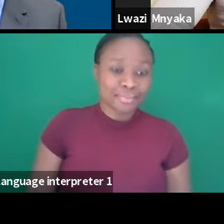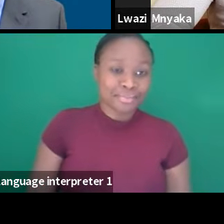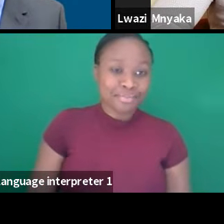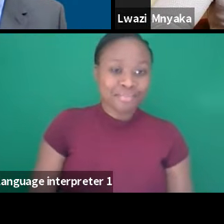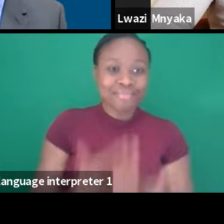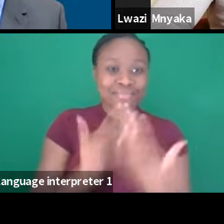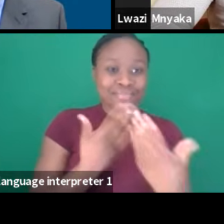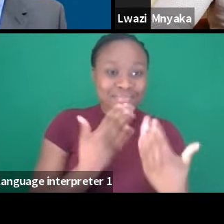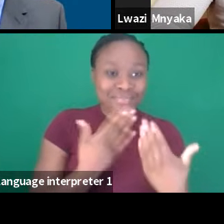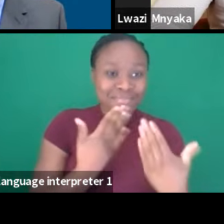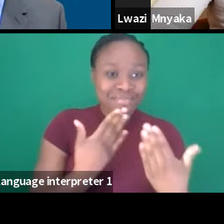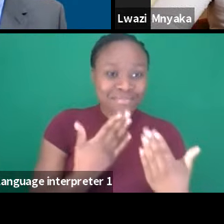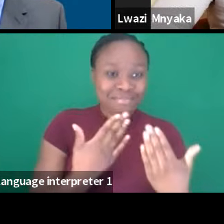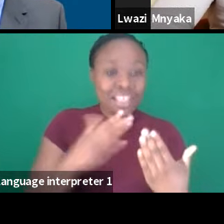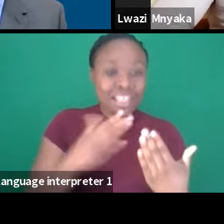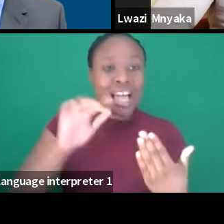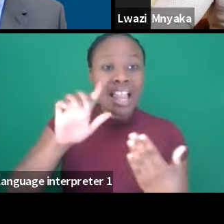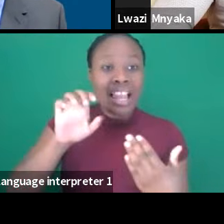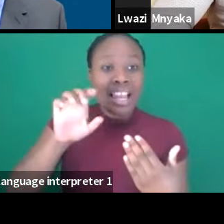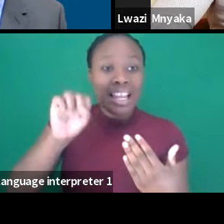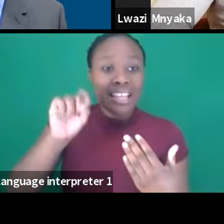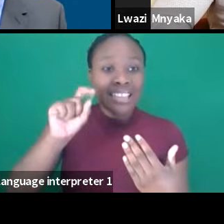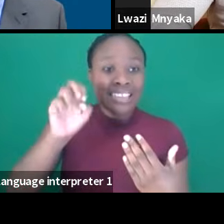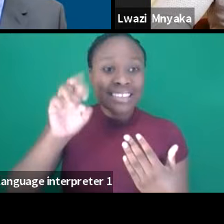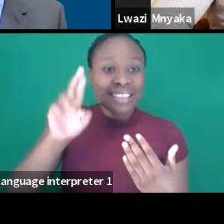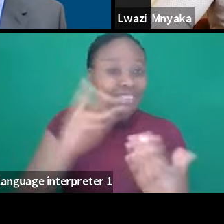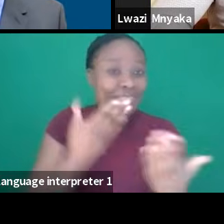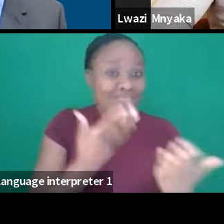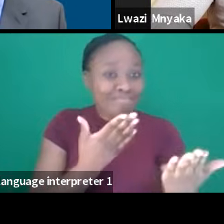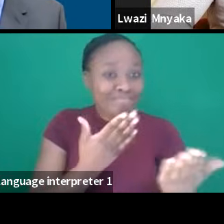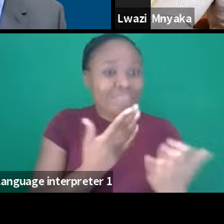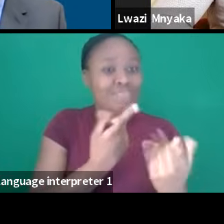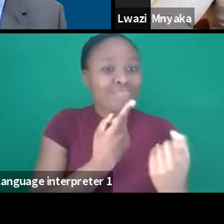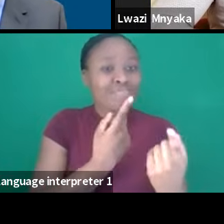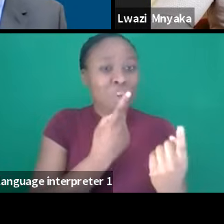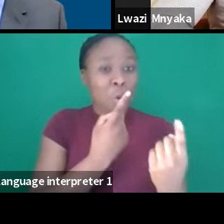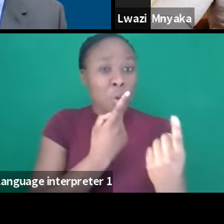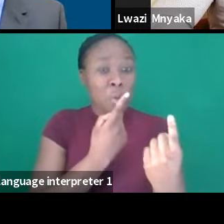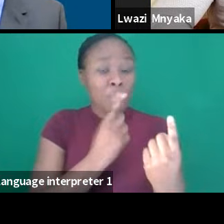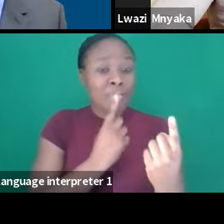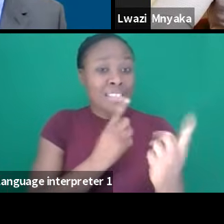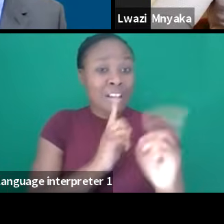Thank you. Lester, can you take us through the question?